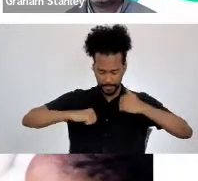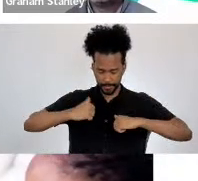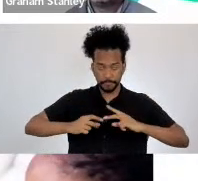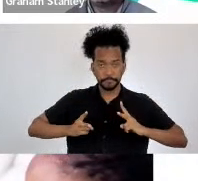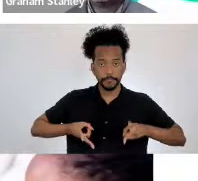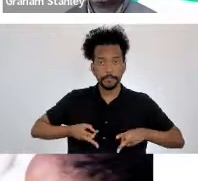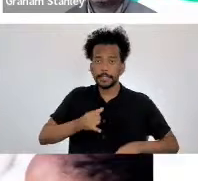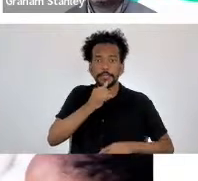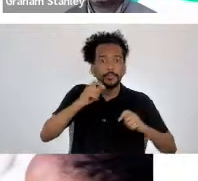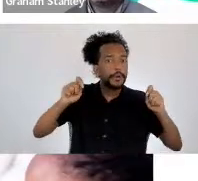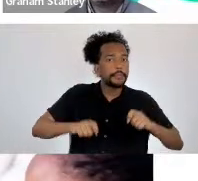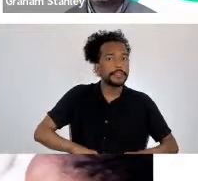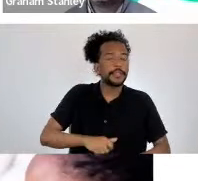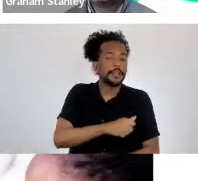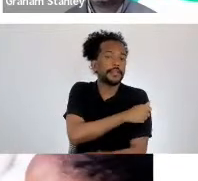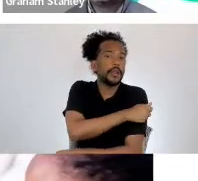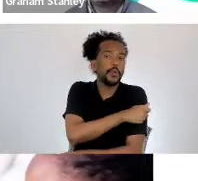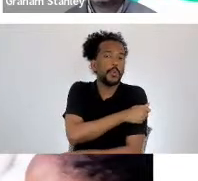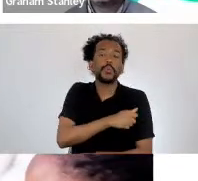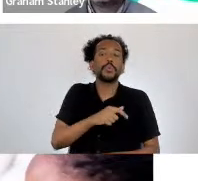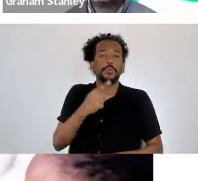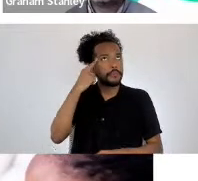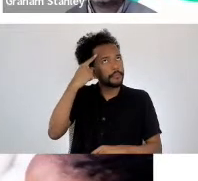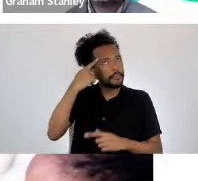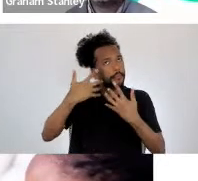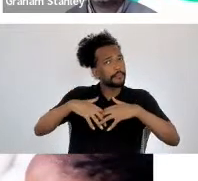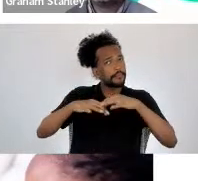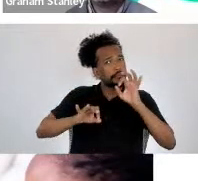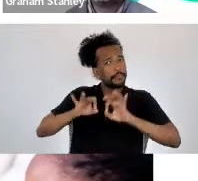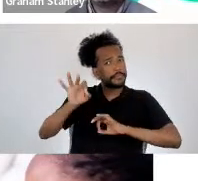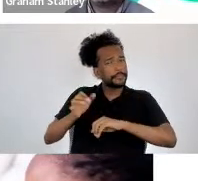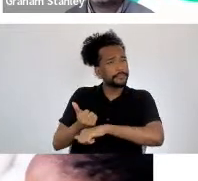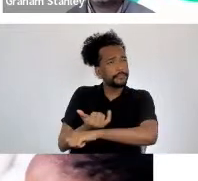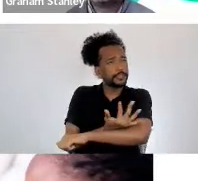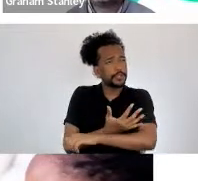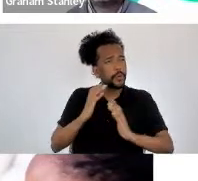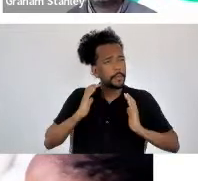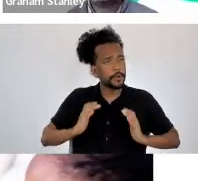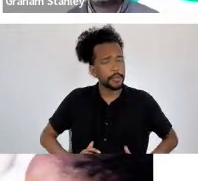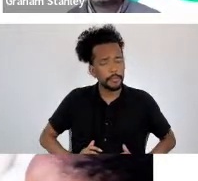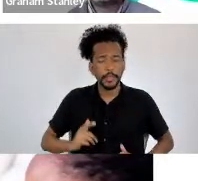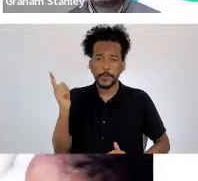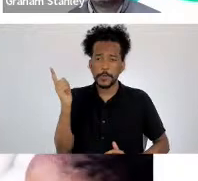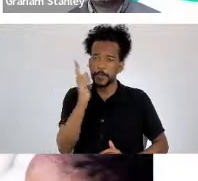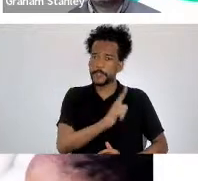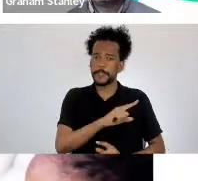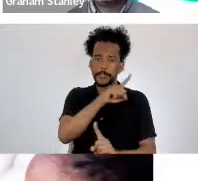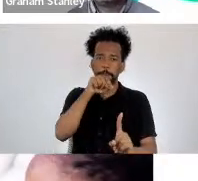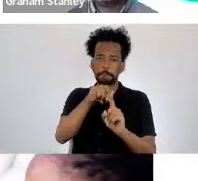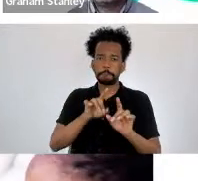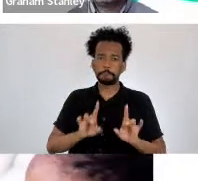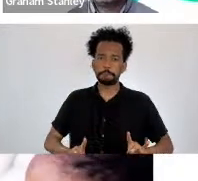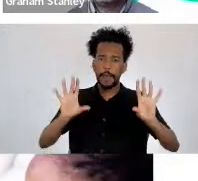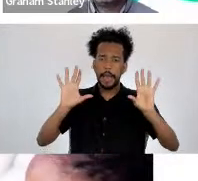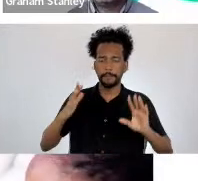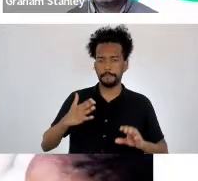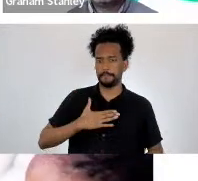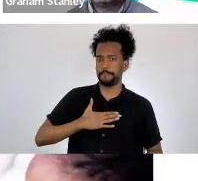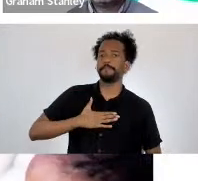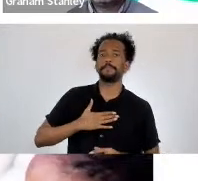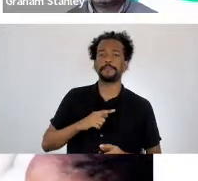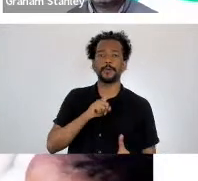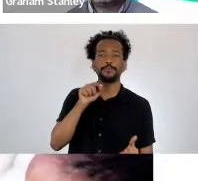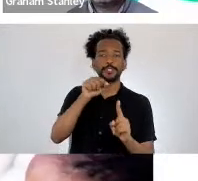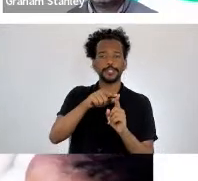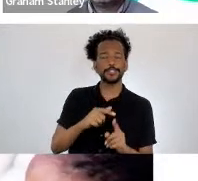their thoughts, their emotions, and behaviors to achieve personal goals. AI can allow learners to actively participate in goal